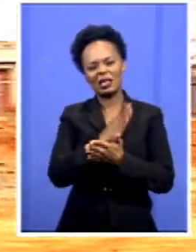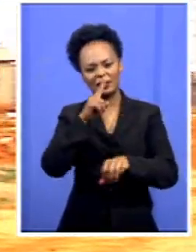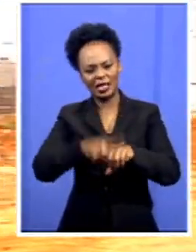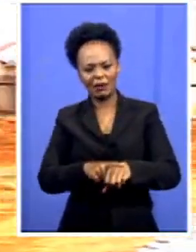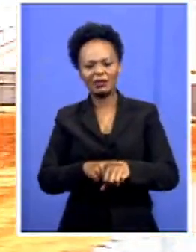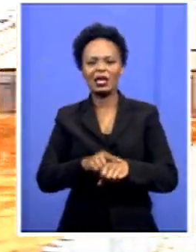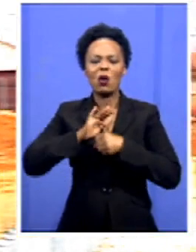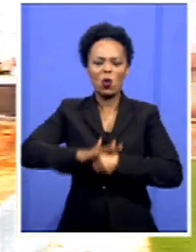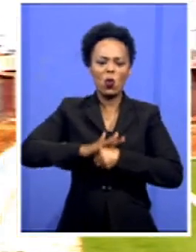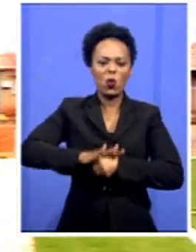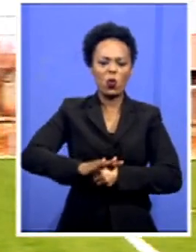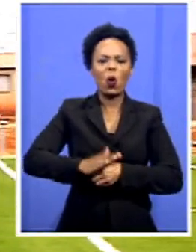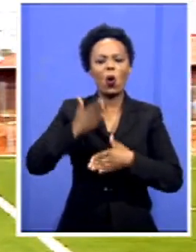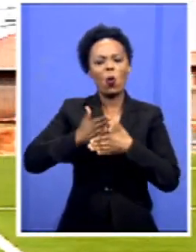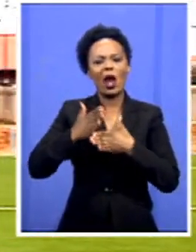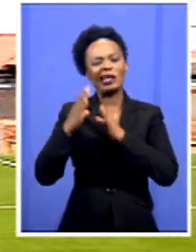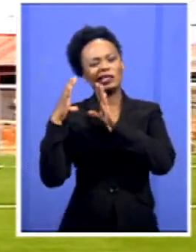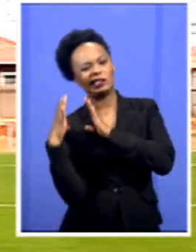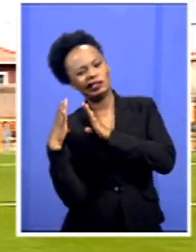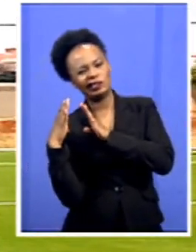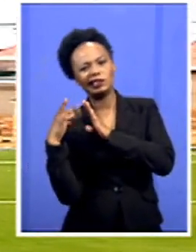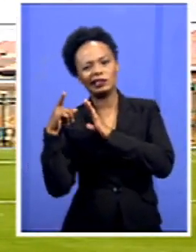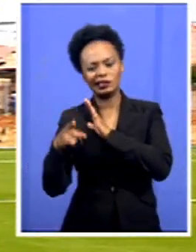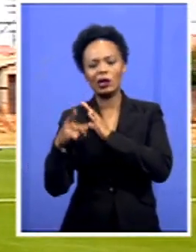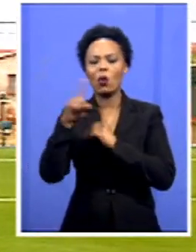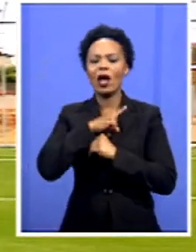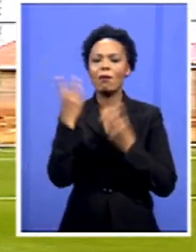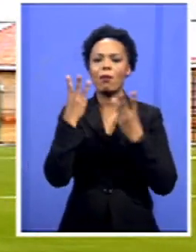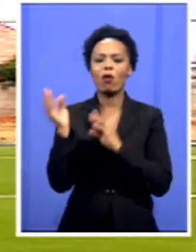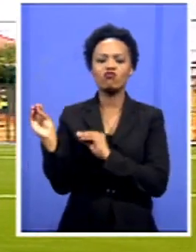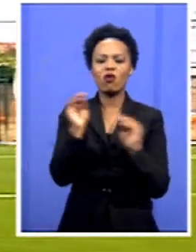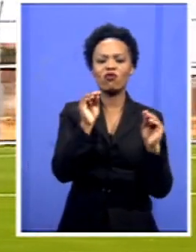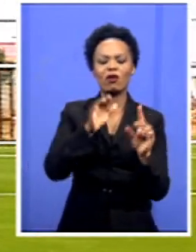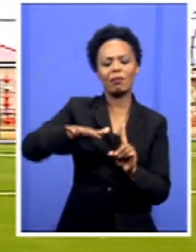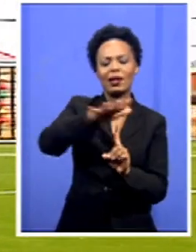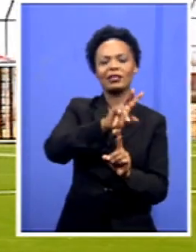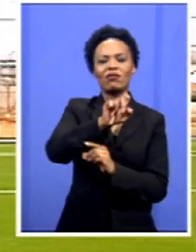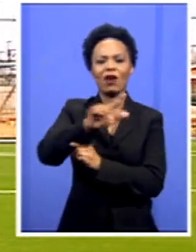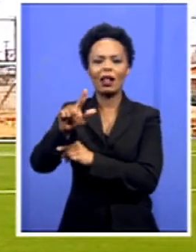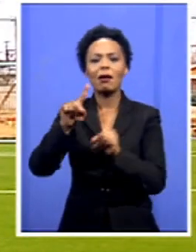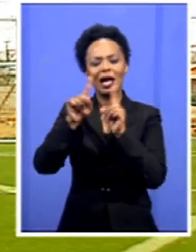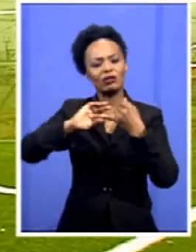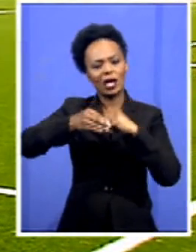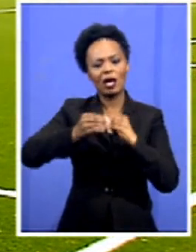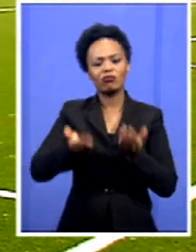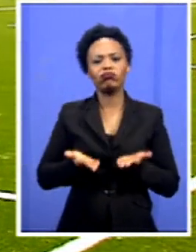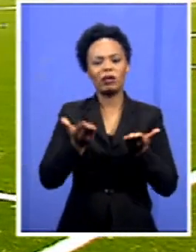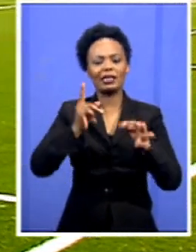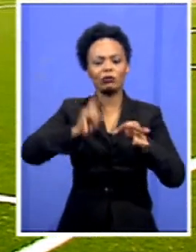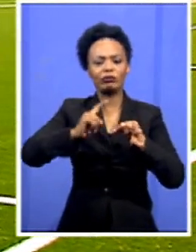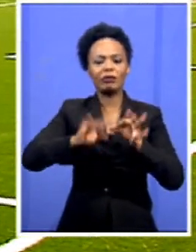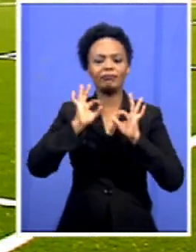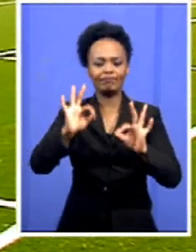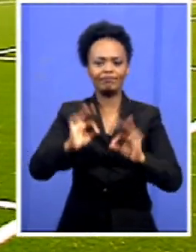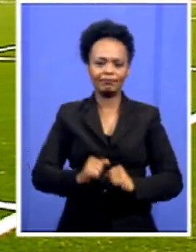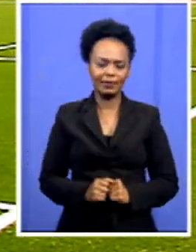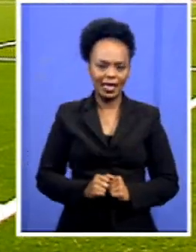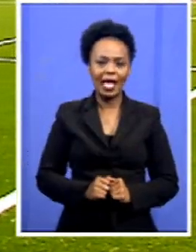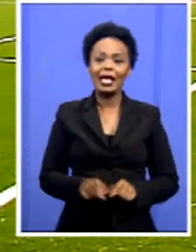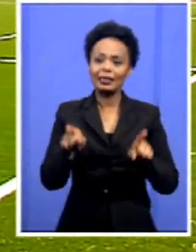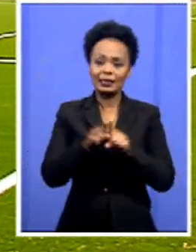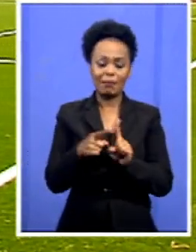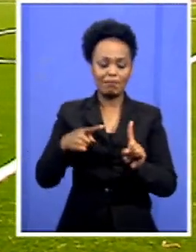be overwhelmed with the number of people coming to live in the area, they still try to provide quality services. He also